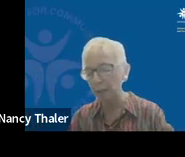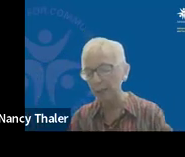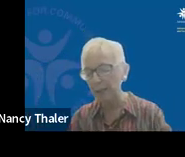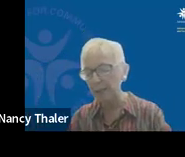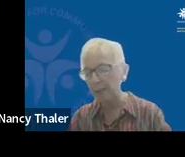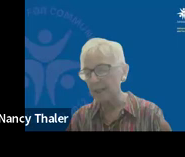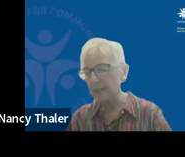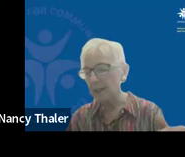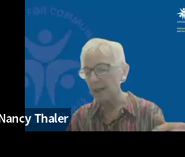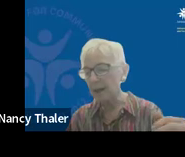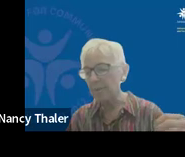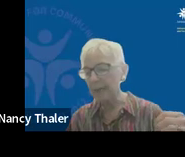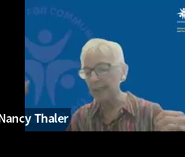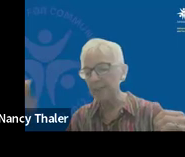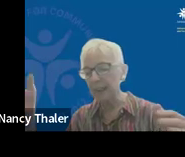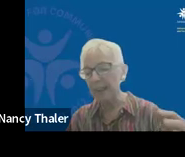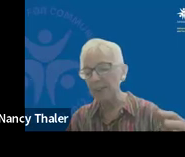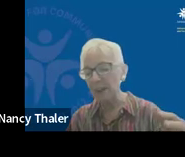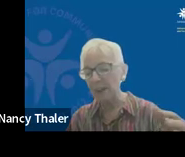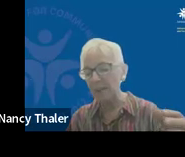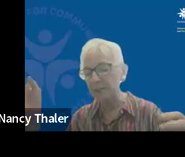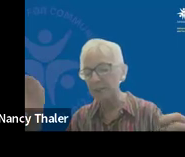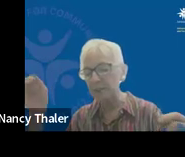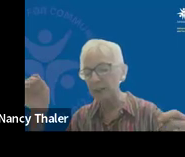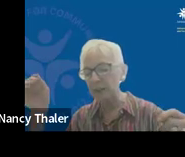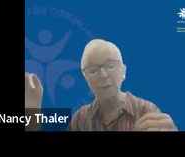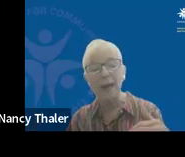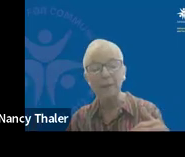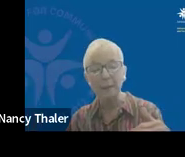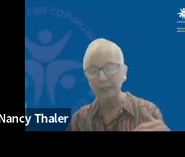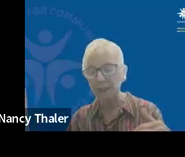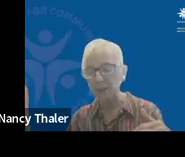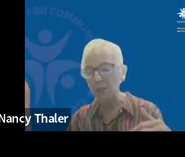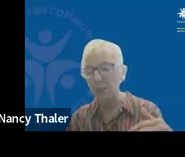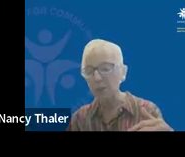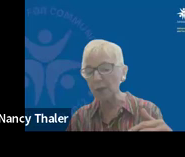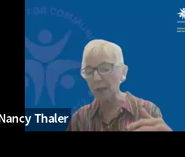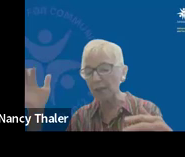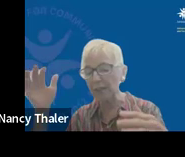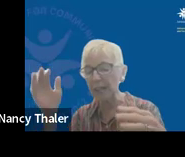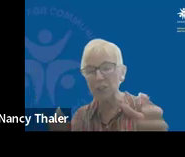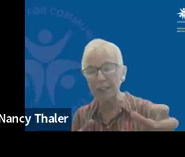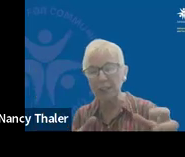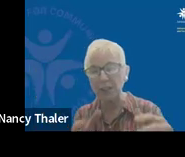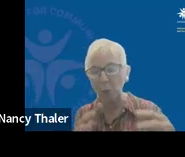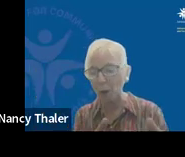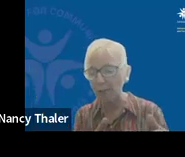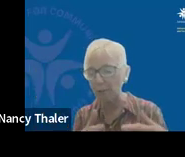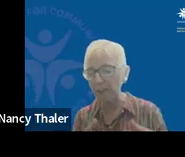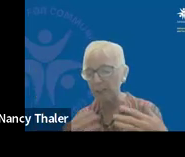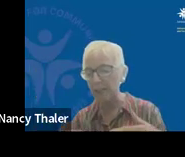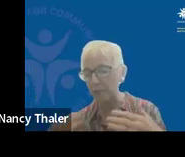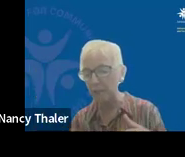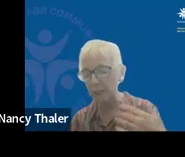regular basis in advance of the MAC meetings, so that the intention is that